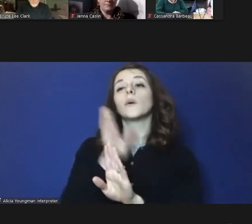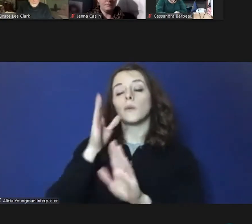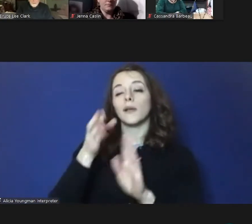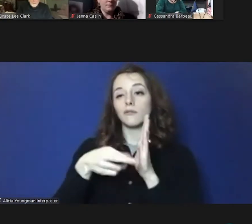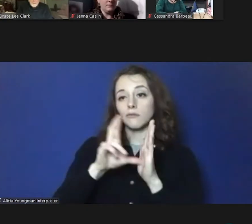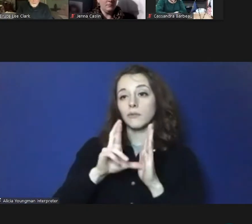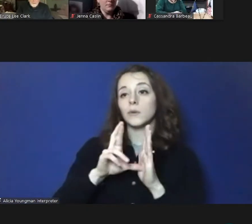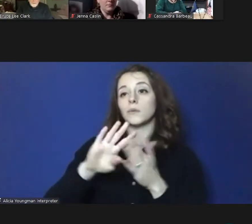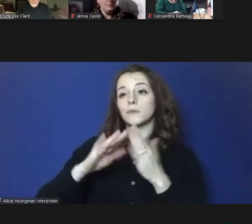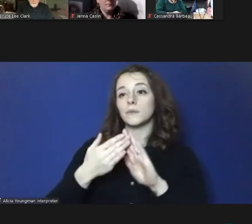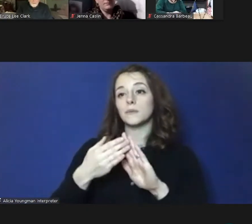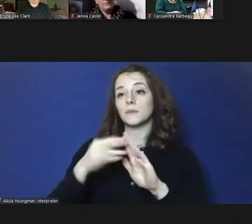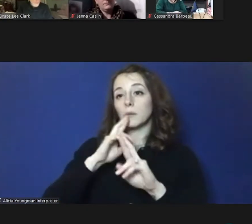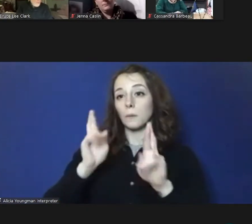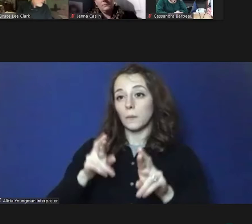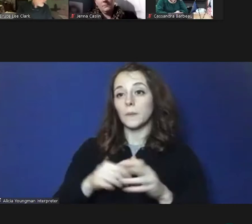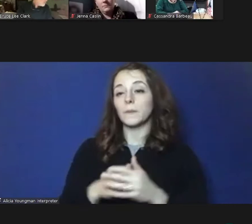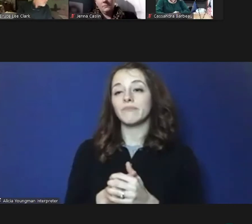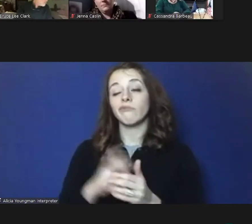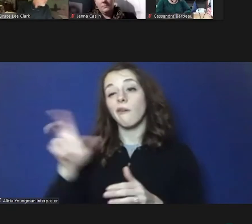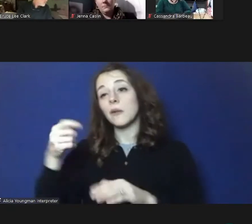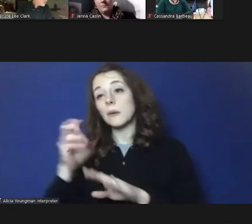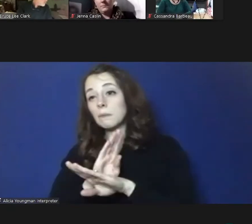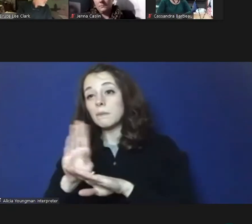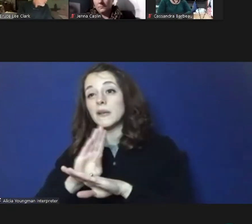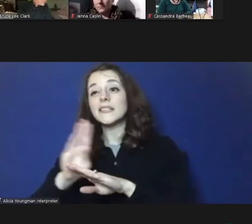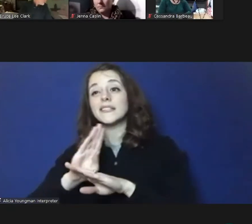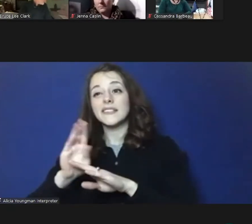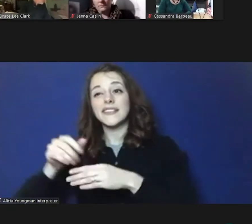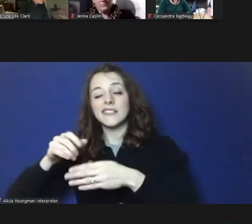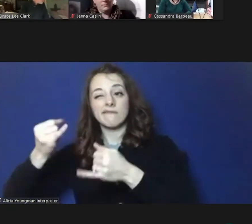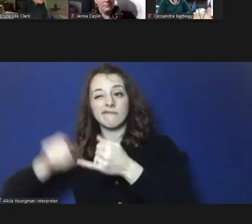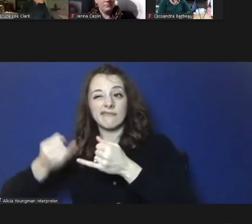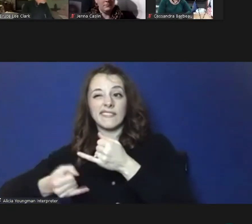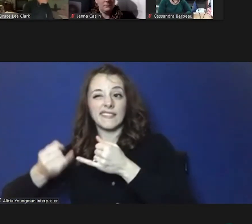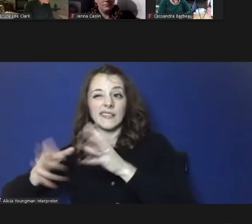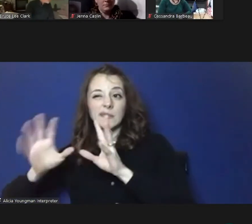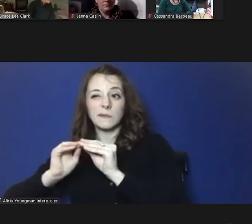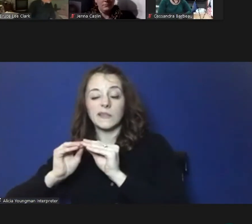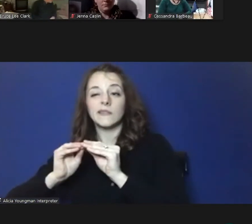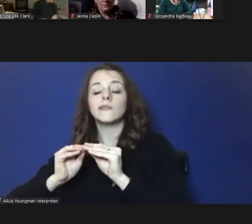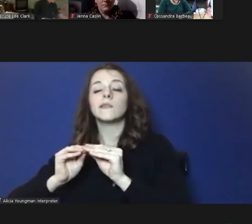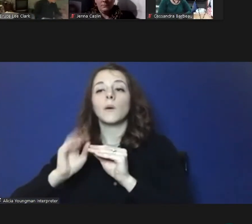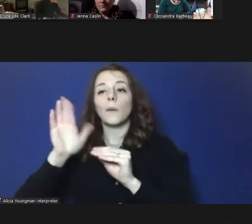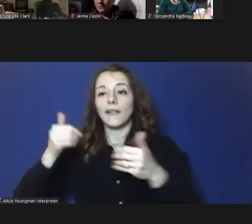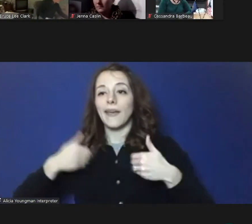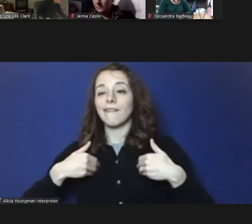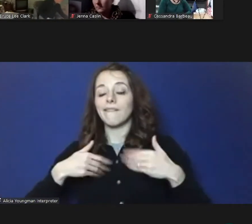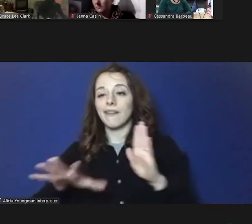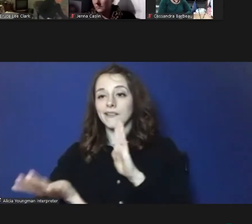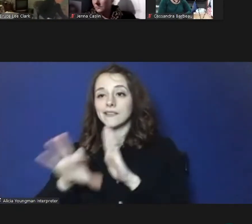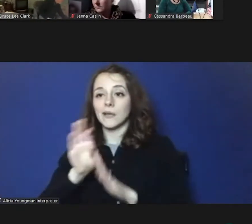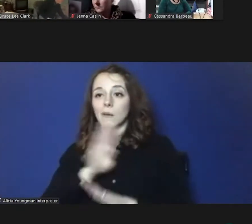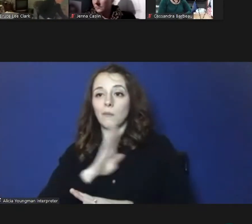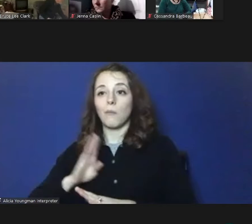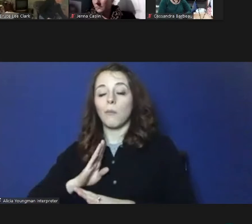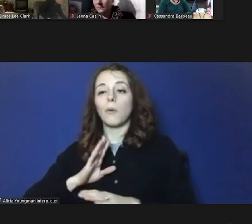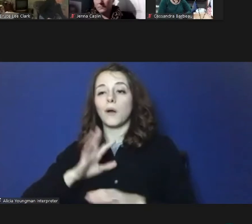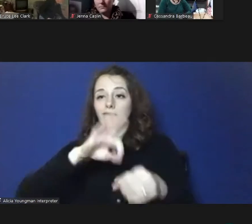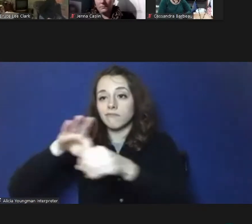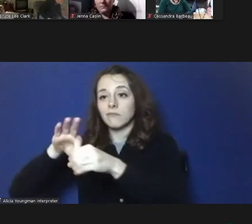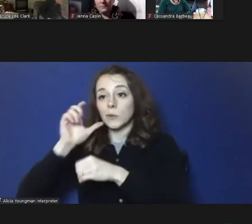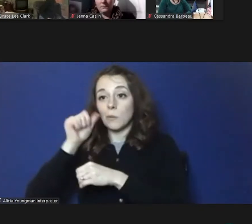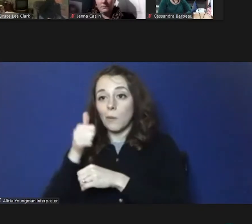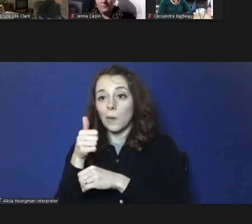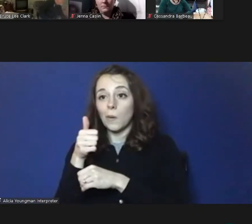town report. Other business at the end of the meeting. There will be a select board election tomorrow